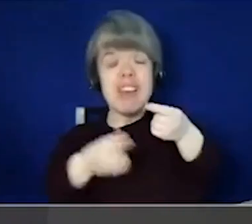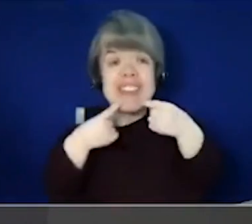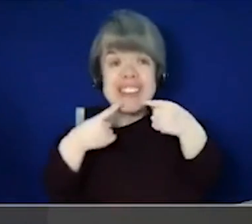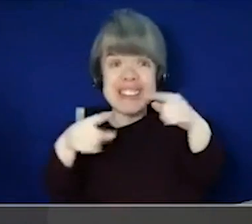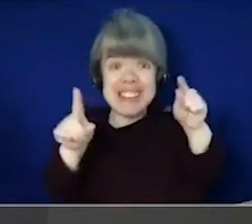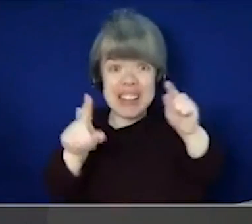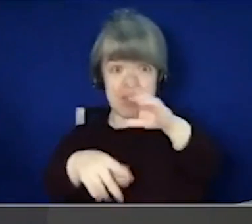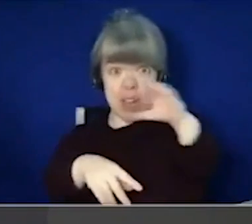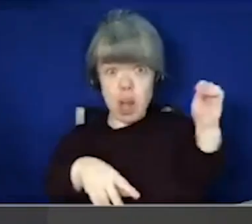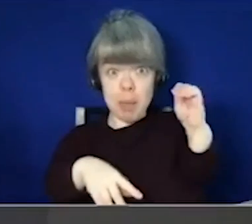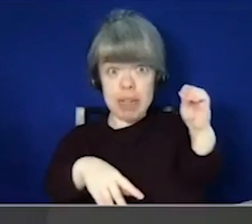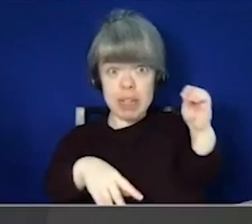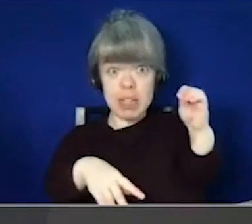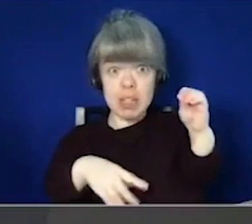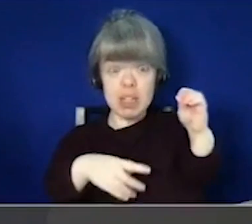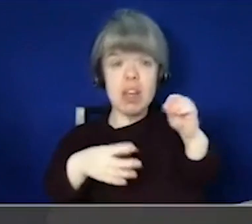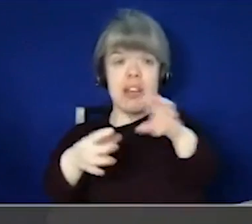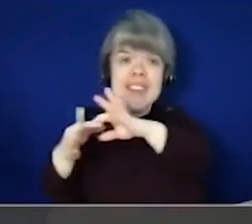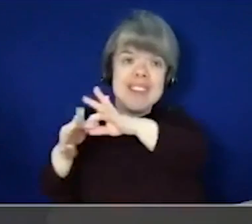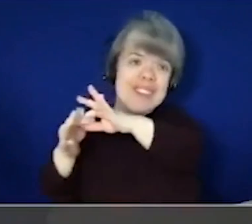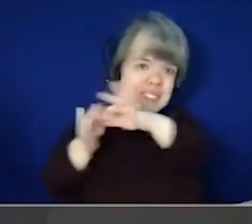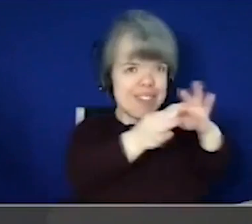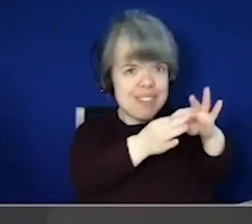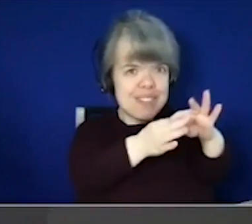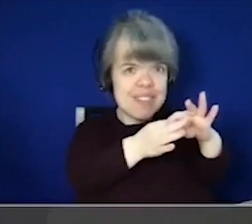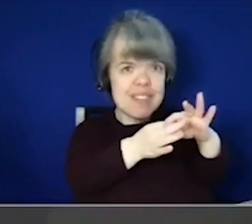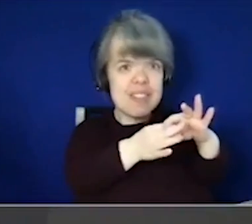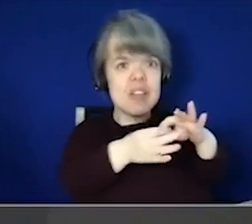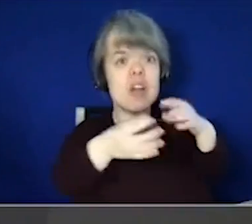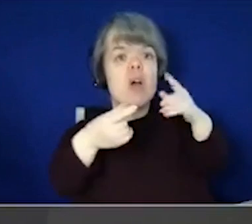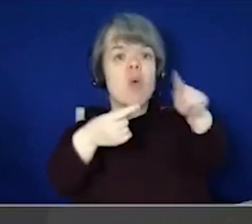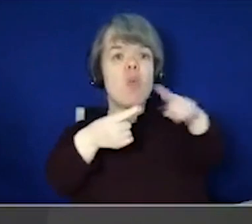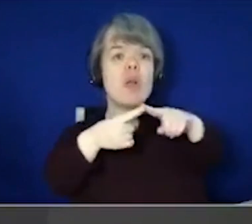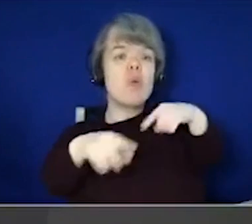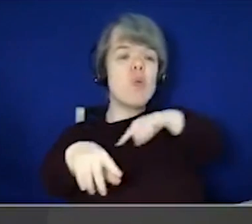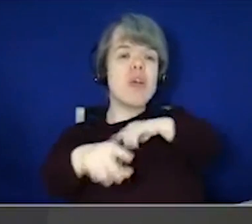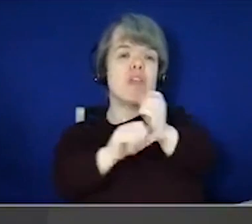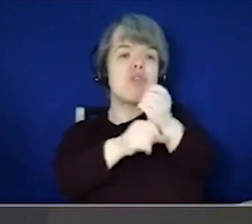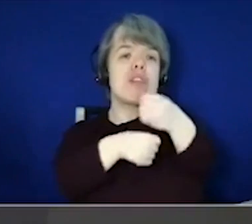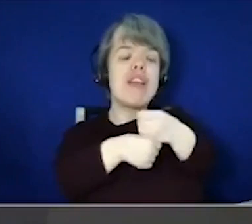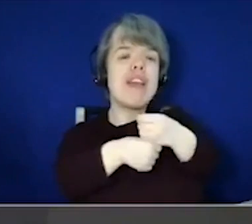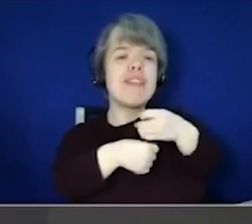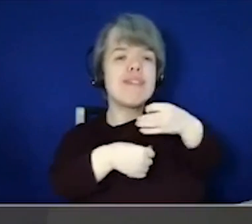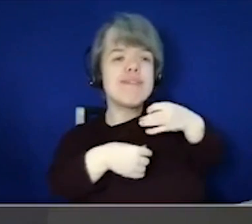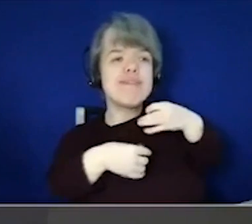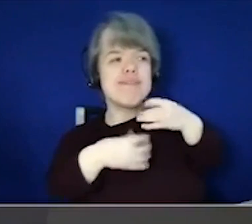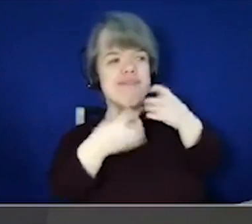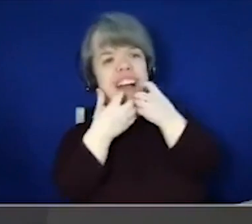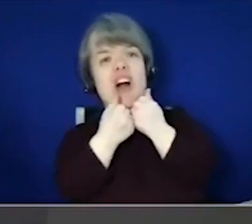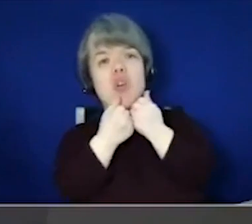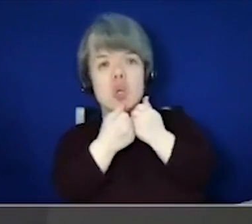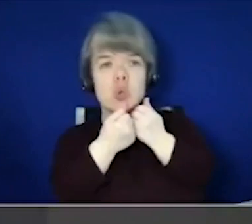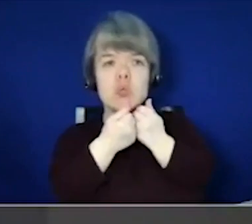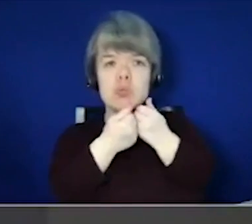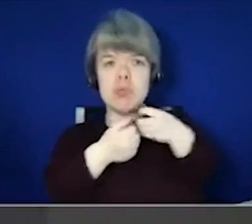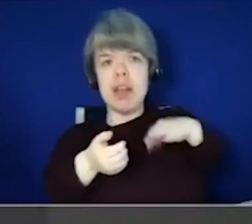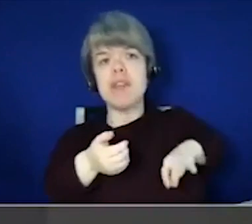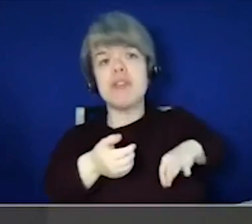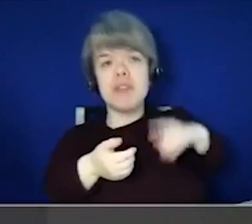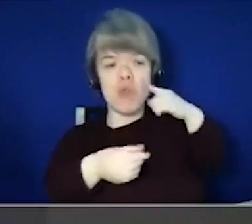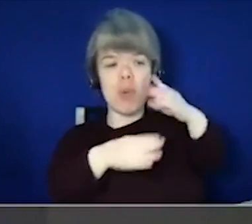process. That's not a Starbucks decision. That's the law of the land. And that was told to me last week, and I didn't know